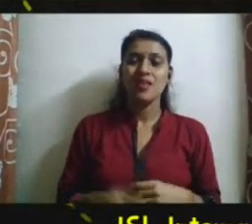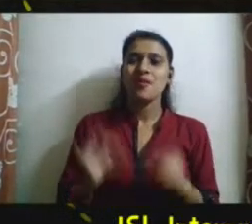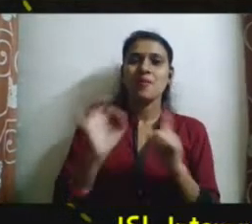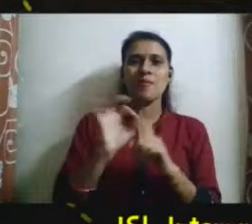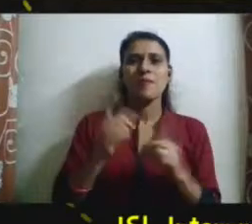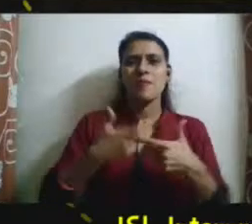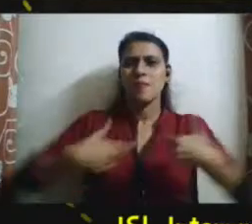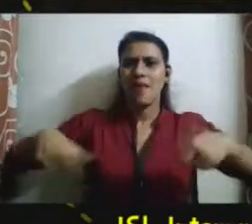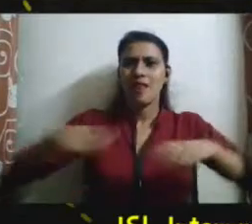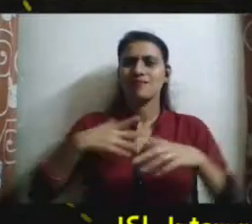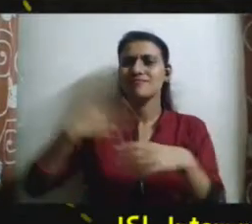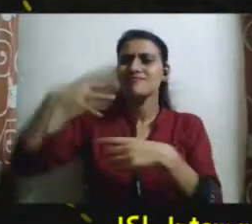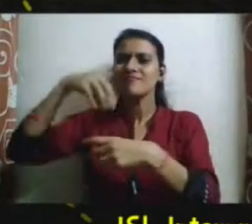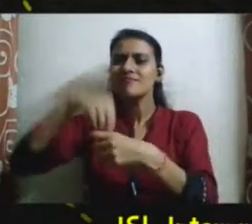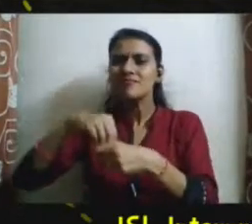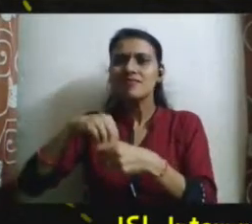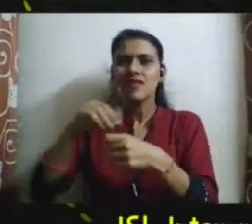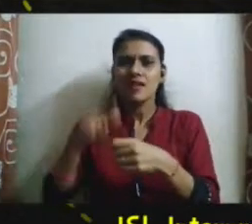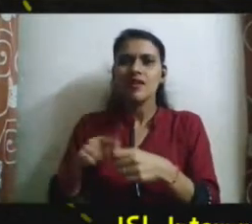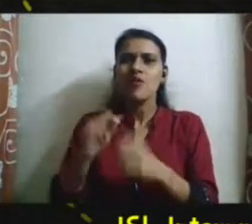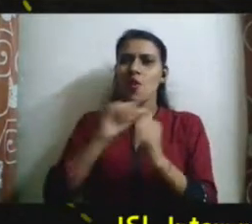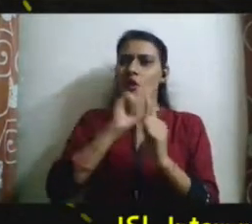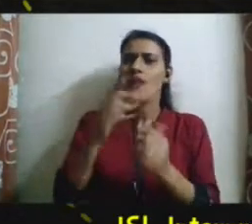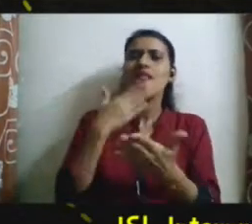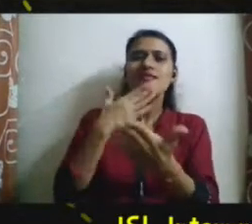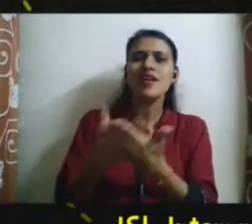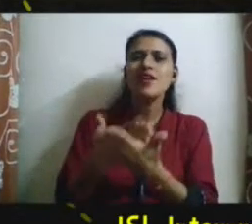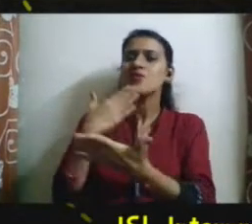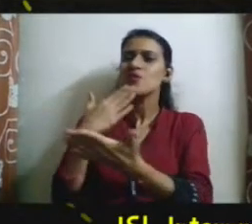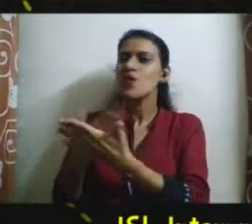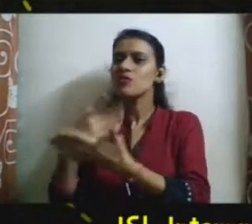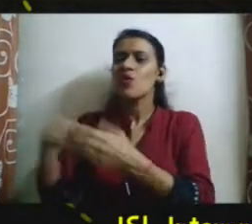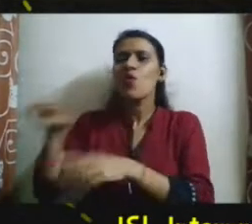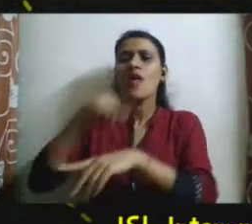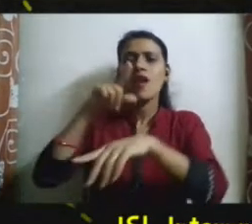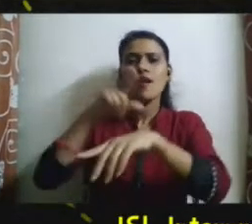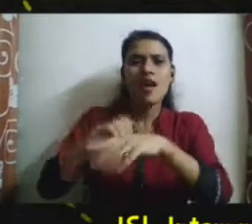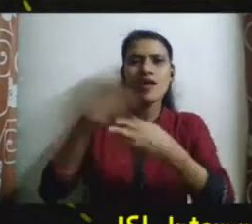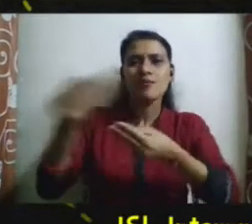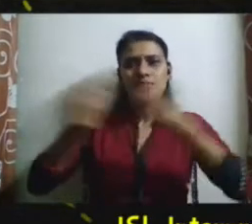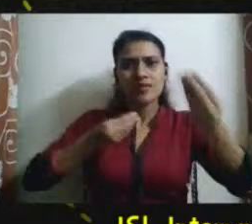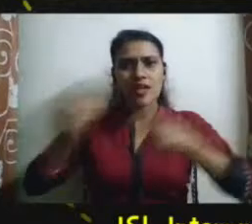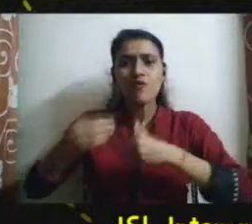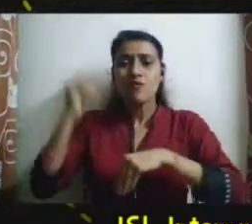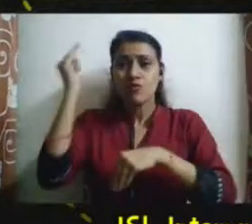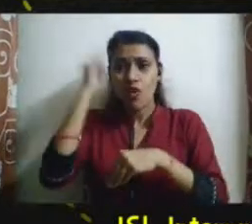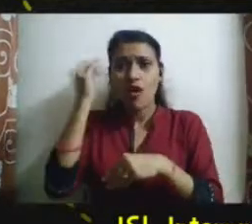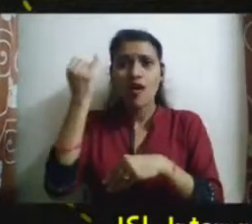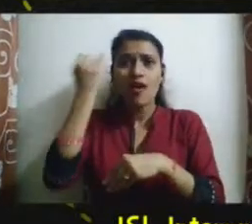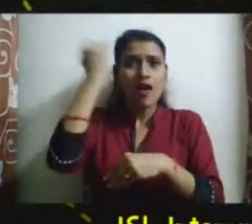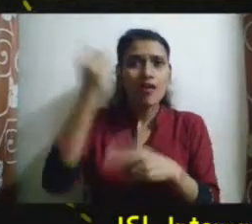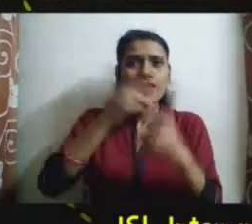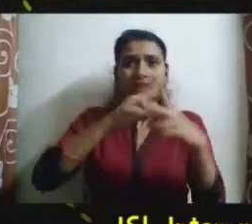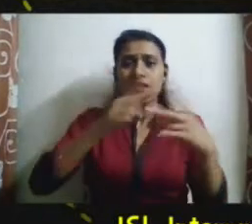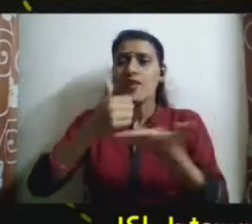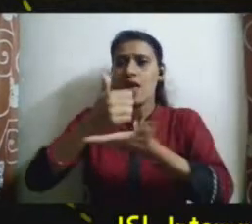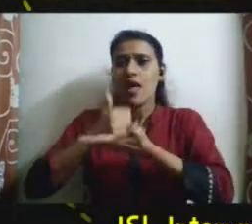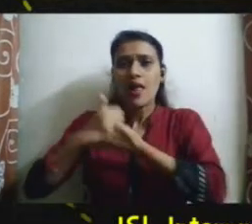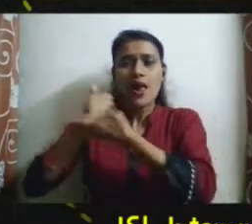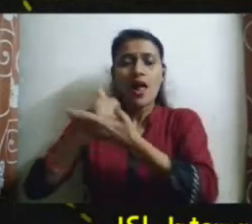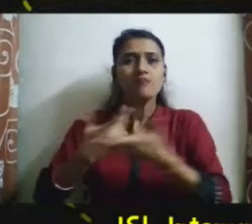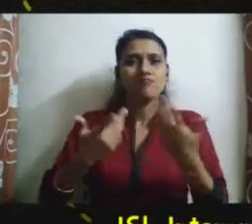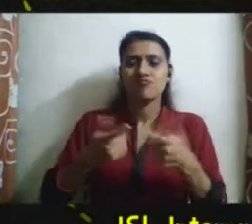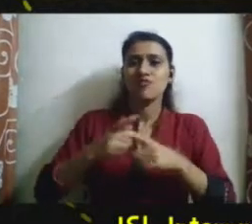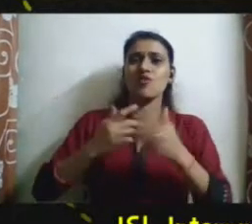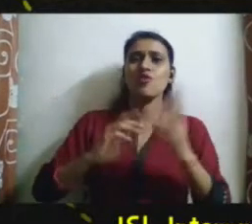because full credit to everybody who generously shared their time, thoughts, ideas, and helped us build this